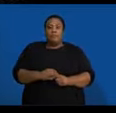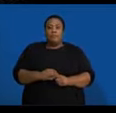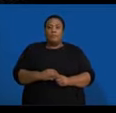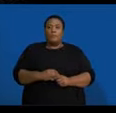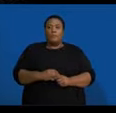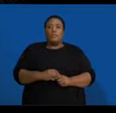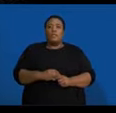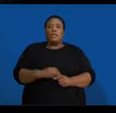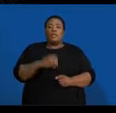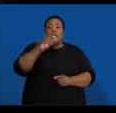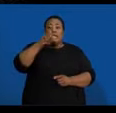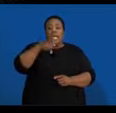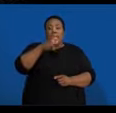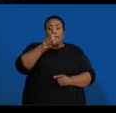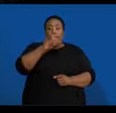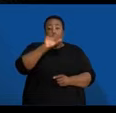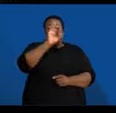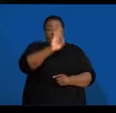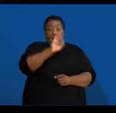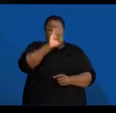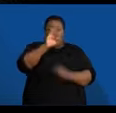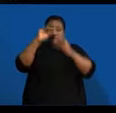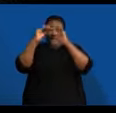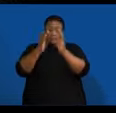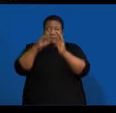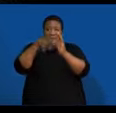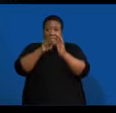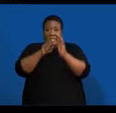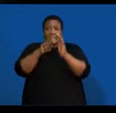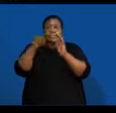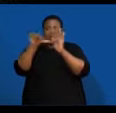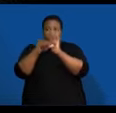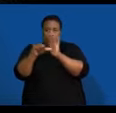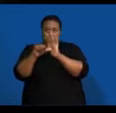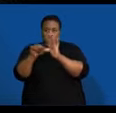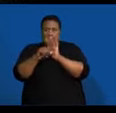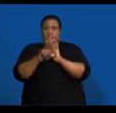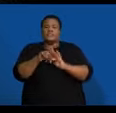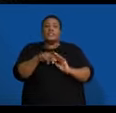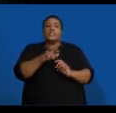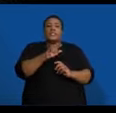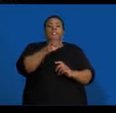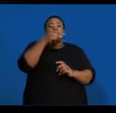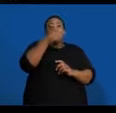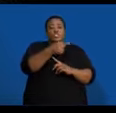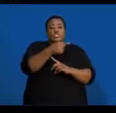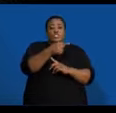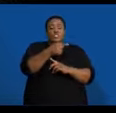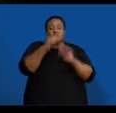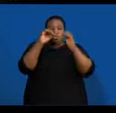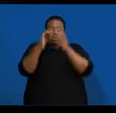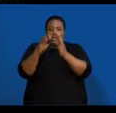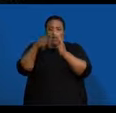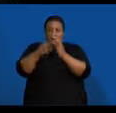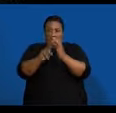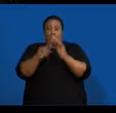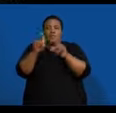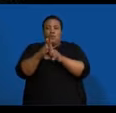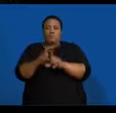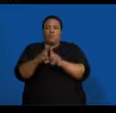x, that's important, and also g of x, that's also important, are drawn for the